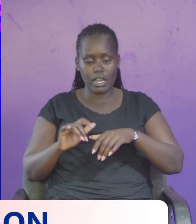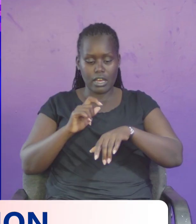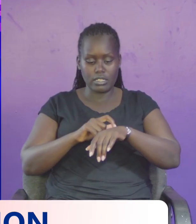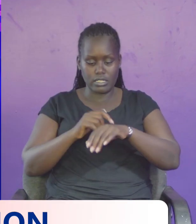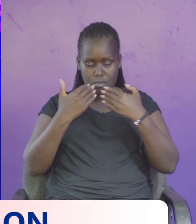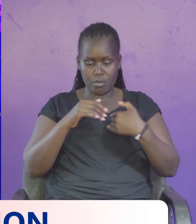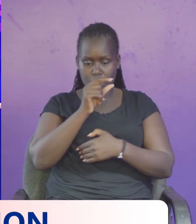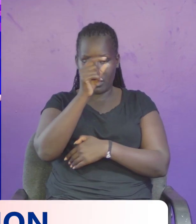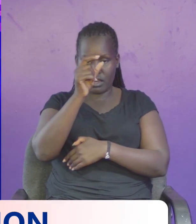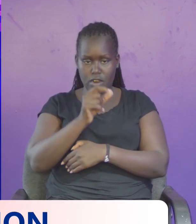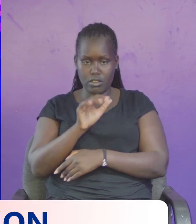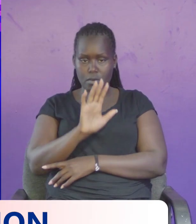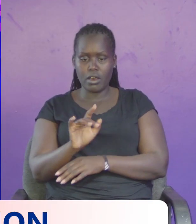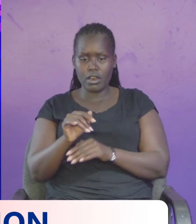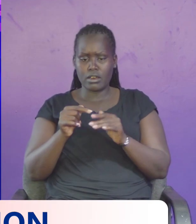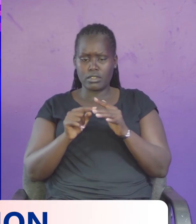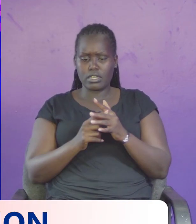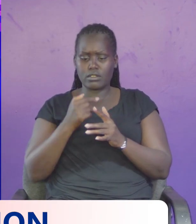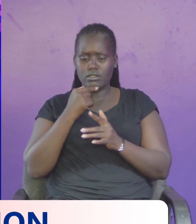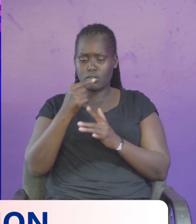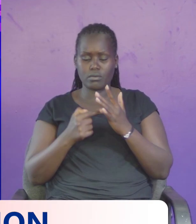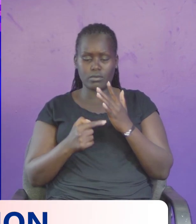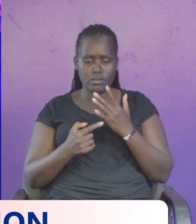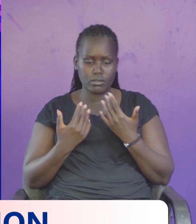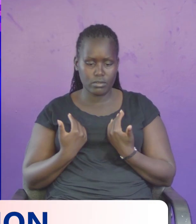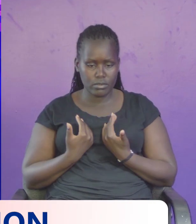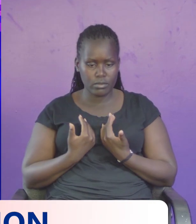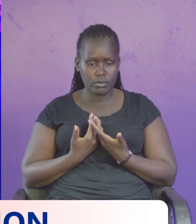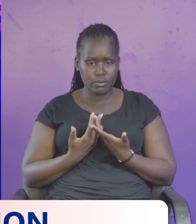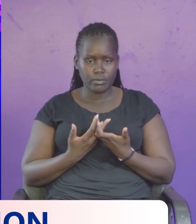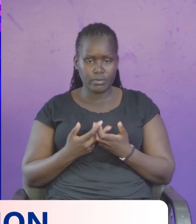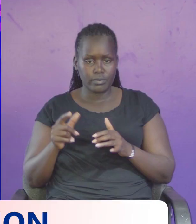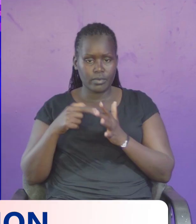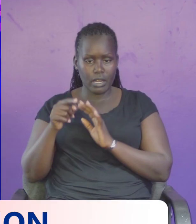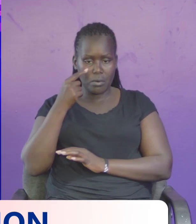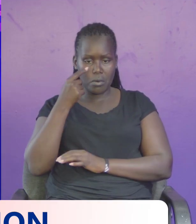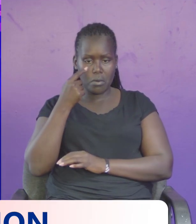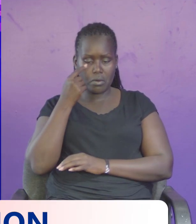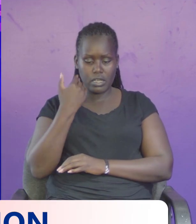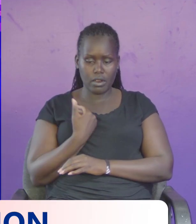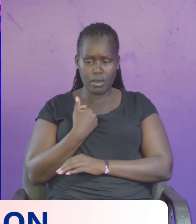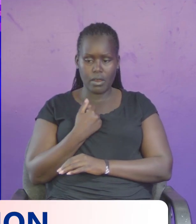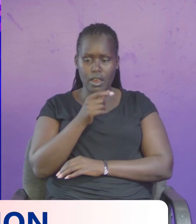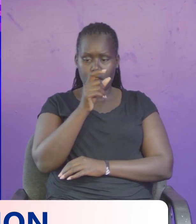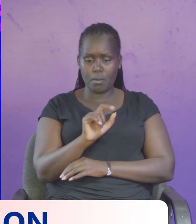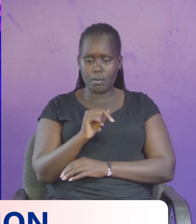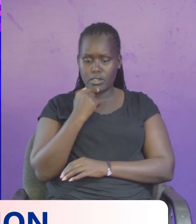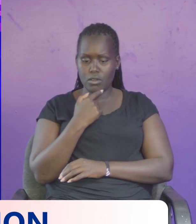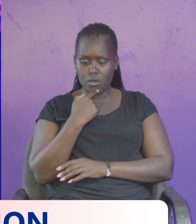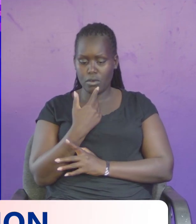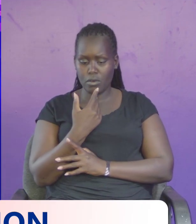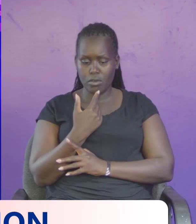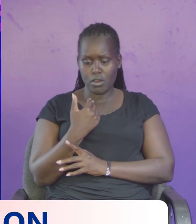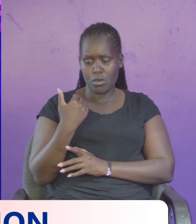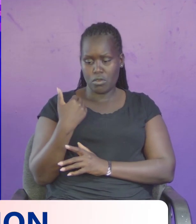you are not supposed to start telling me that what you're seeing in me is that mimi ni mtu nimekuja influence your